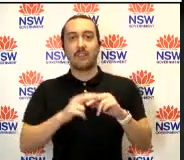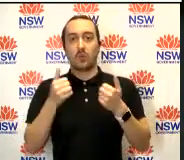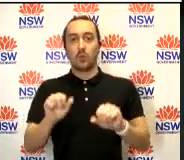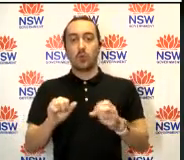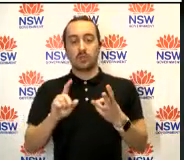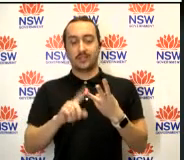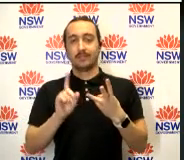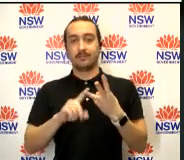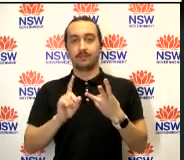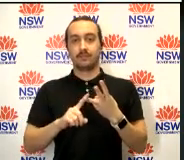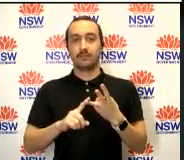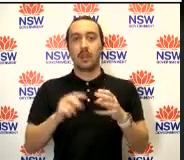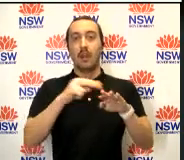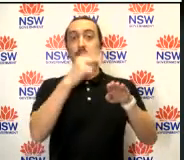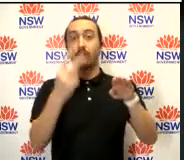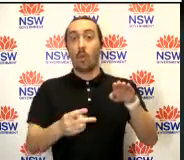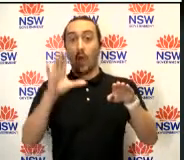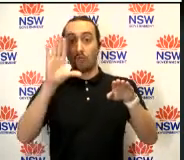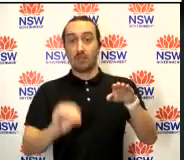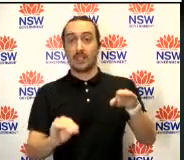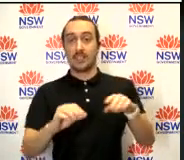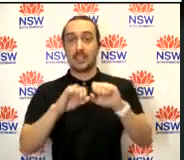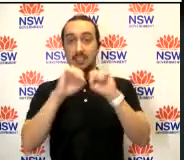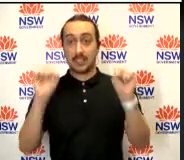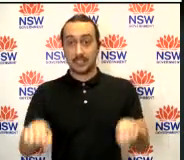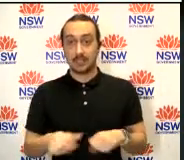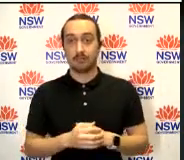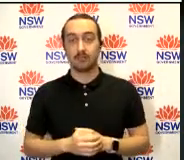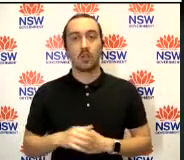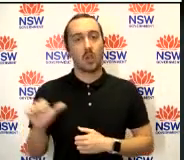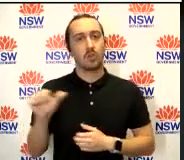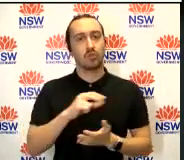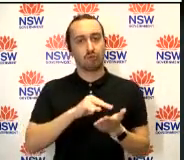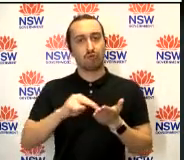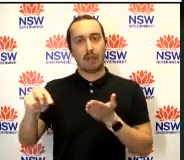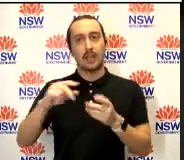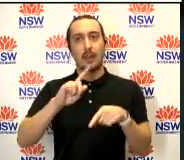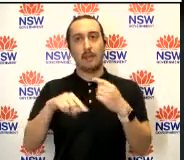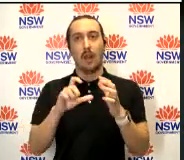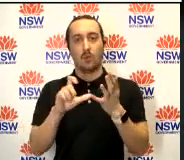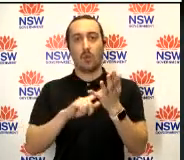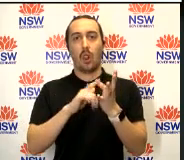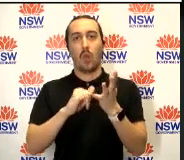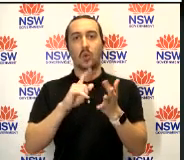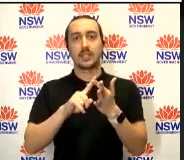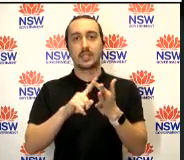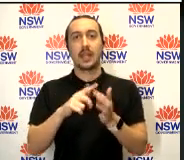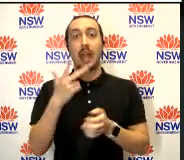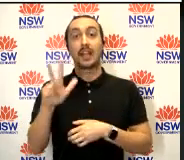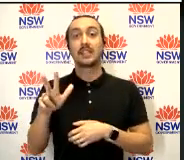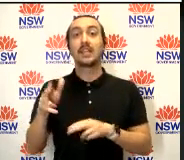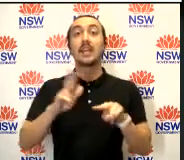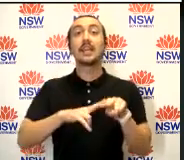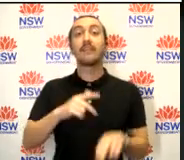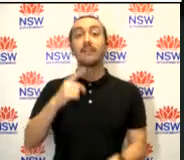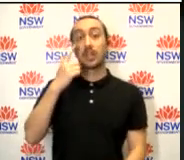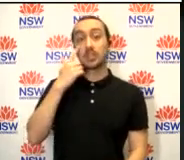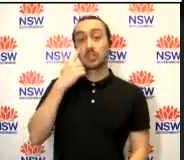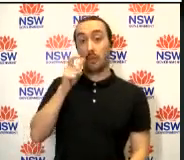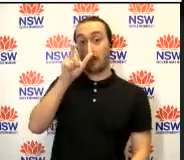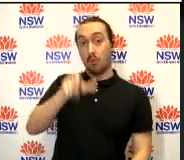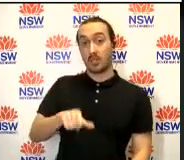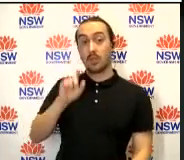be across this clause, as the requirements will be checked on site by an inspector when visiting a site